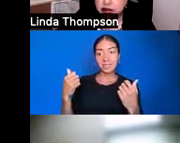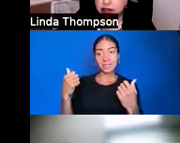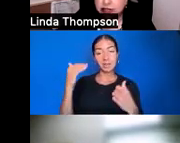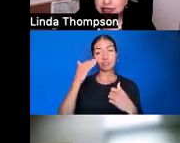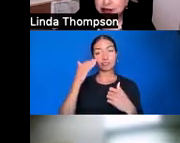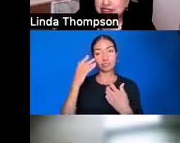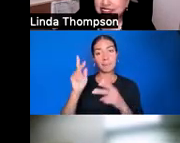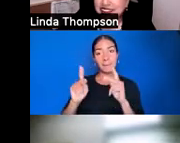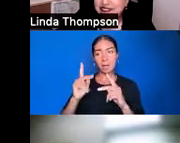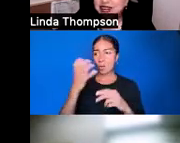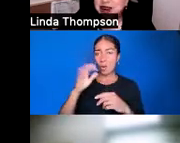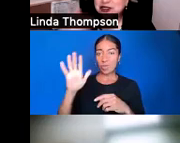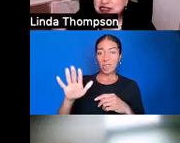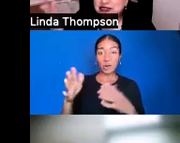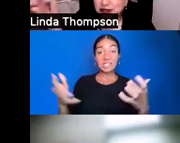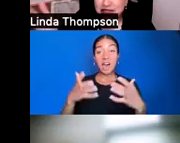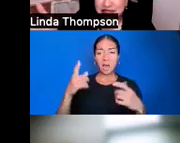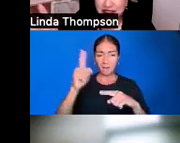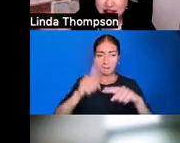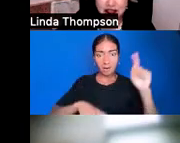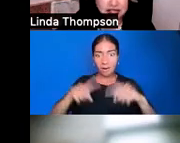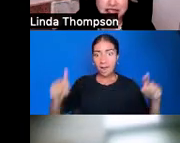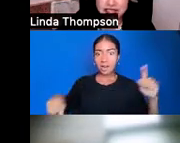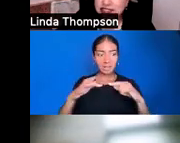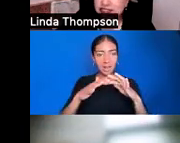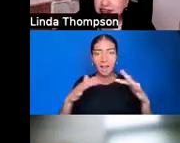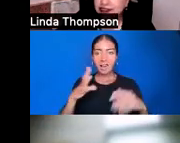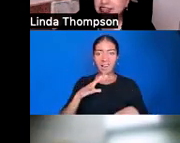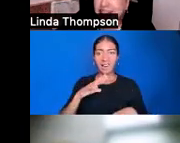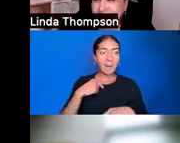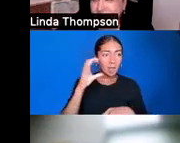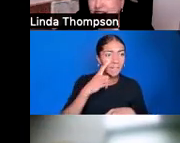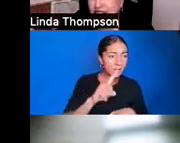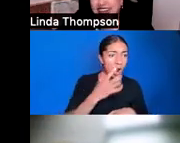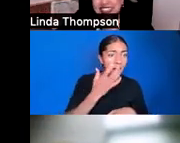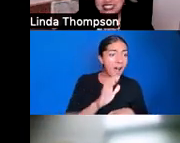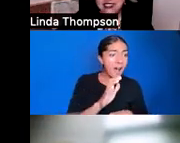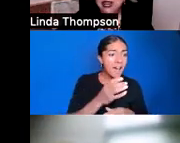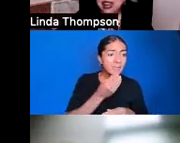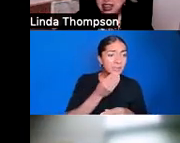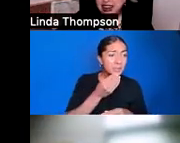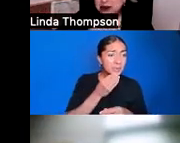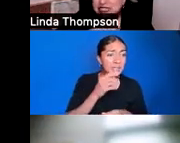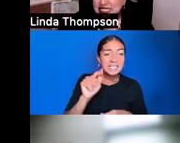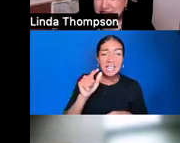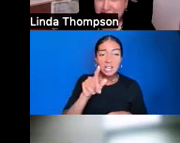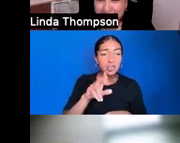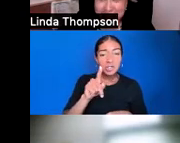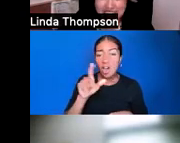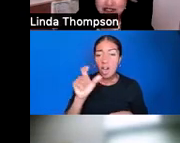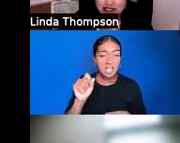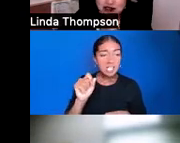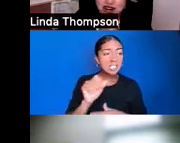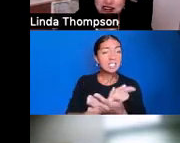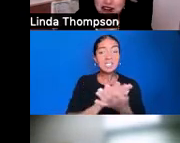than I ever seen in my life. And I'm looking for like a hot dish, tater tots, wild rice, and it was